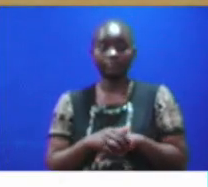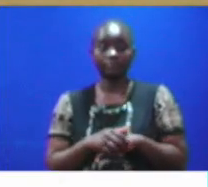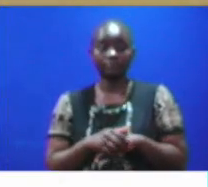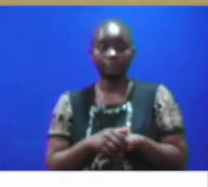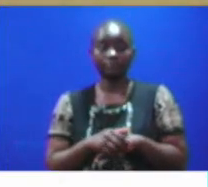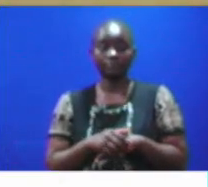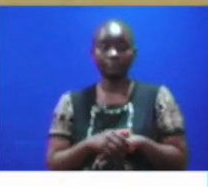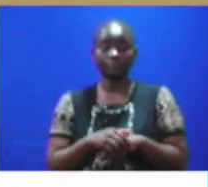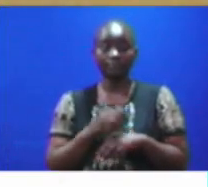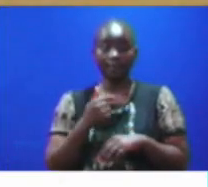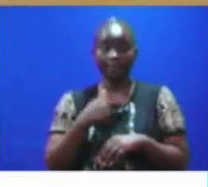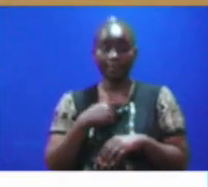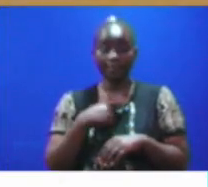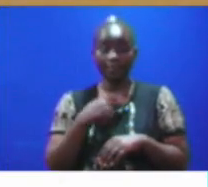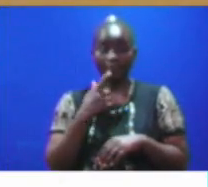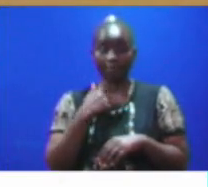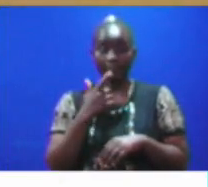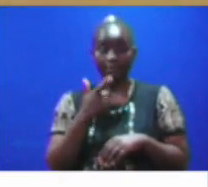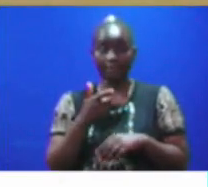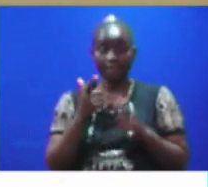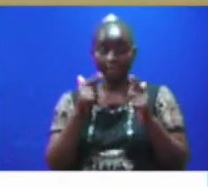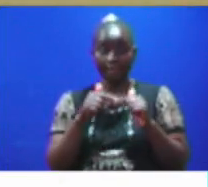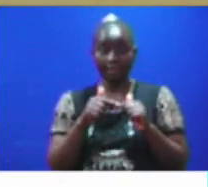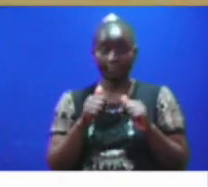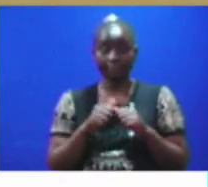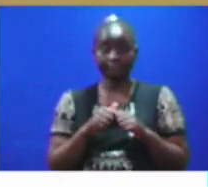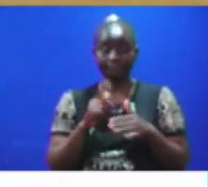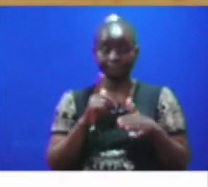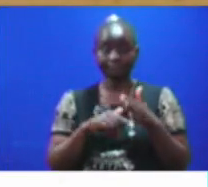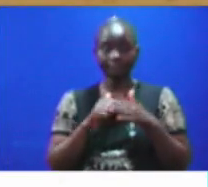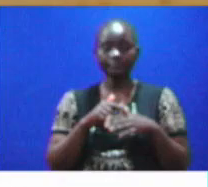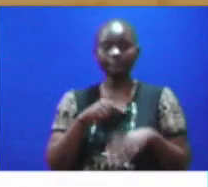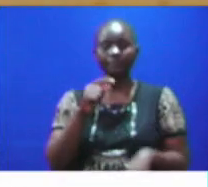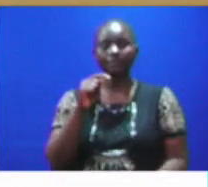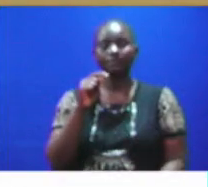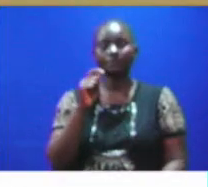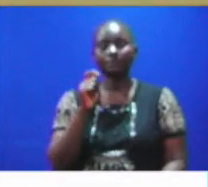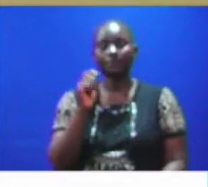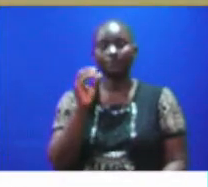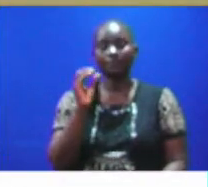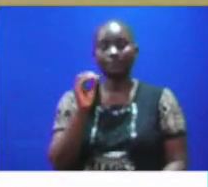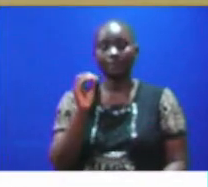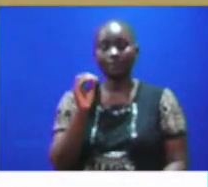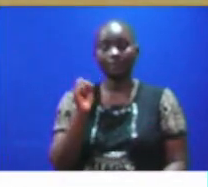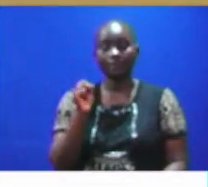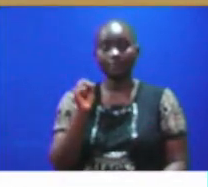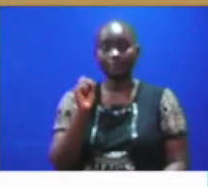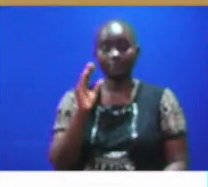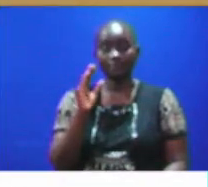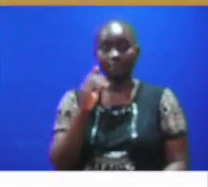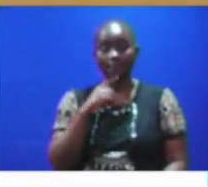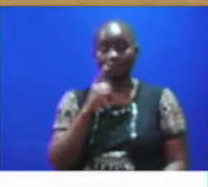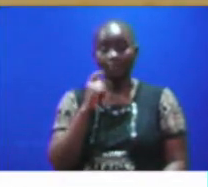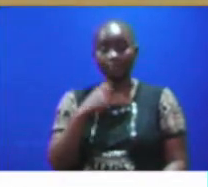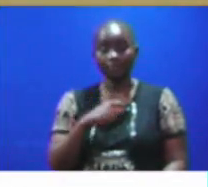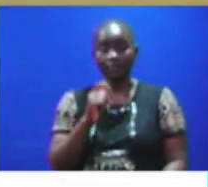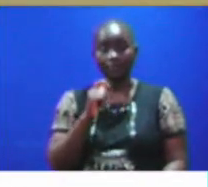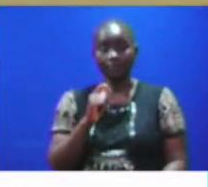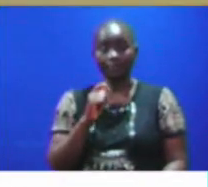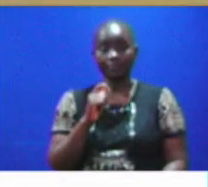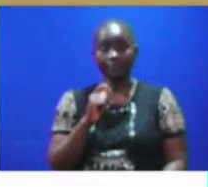Me, what I'm saying here, the TSC is trying to become a